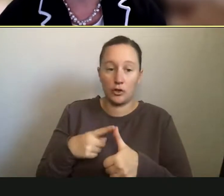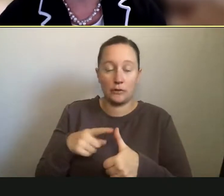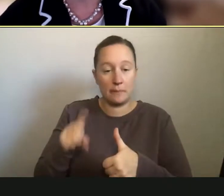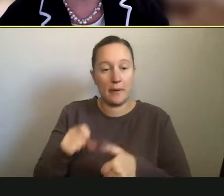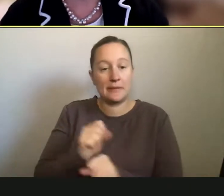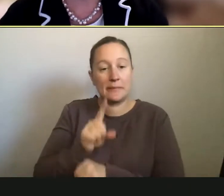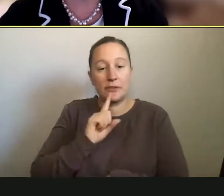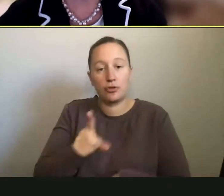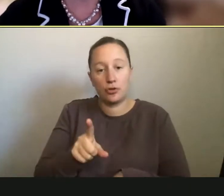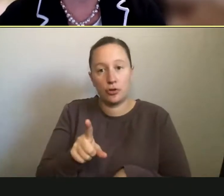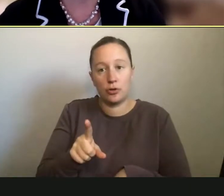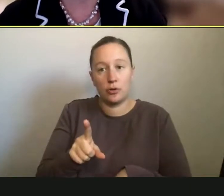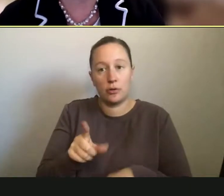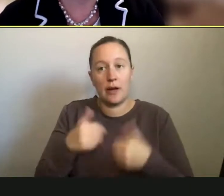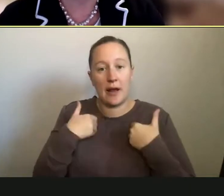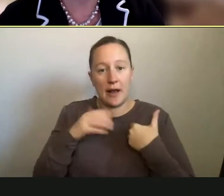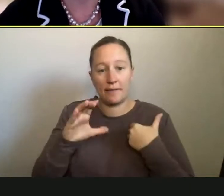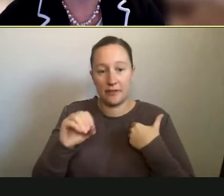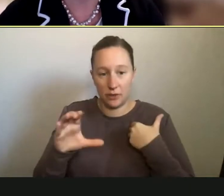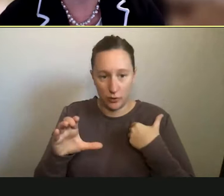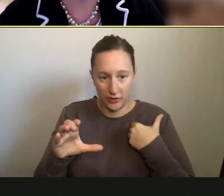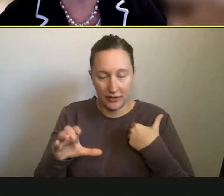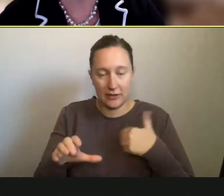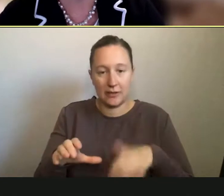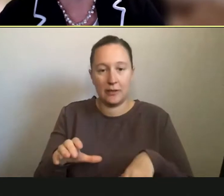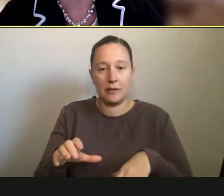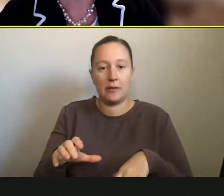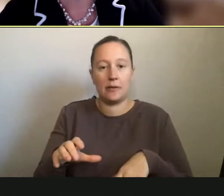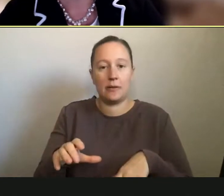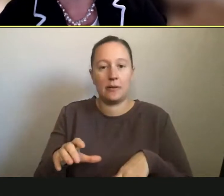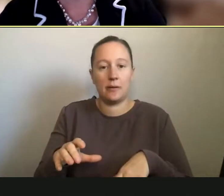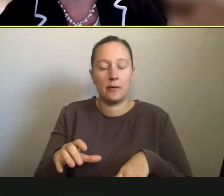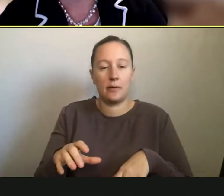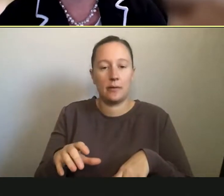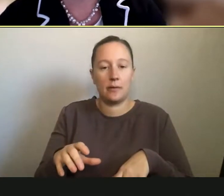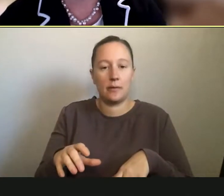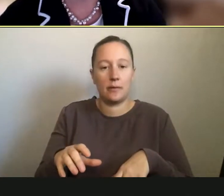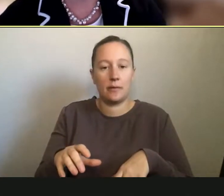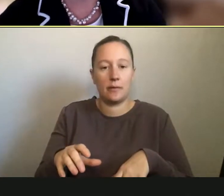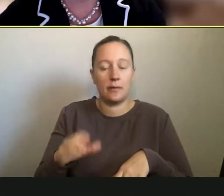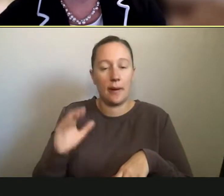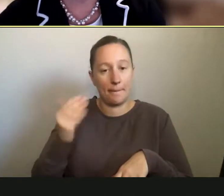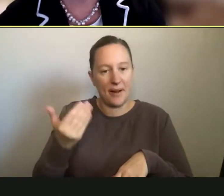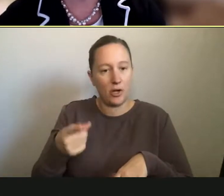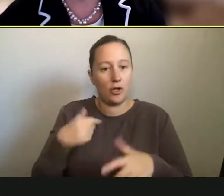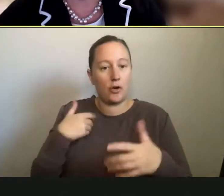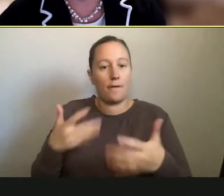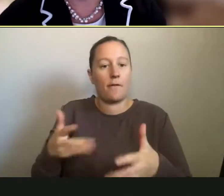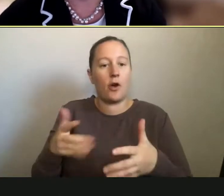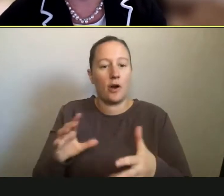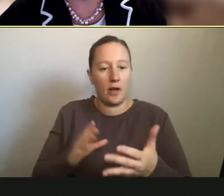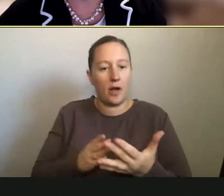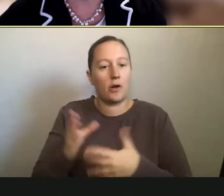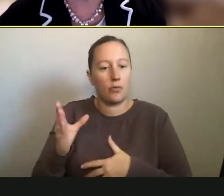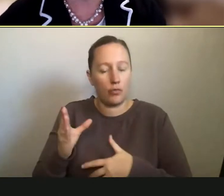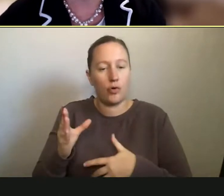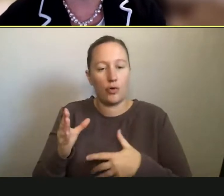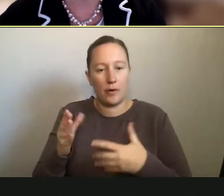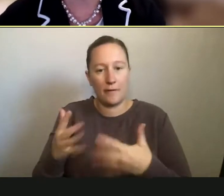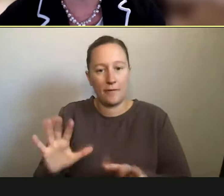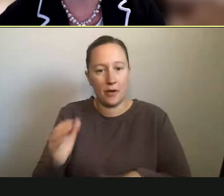make sure that you have a COC, and apparently you have already gone through and asked those questions and